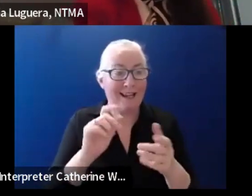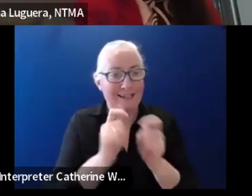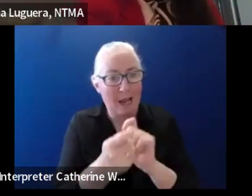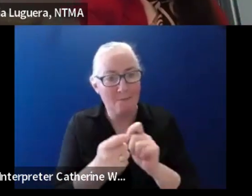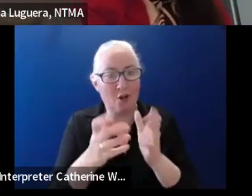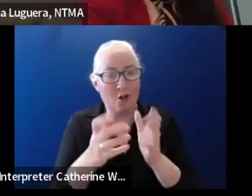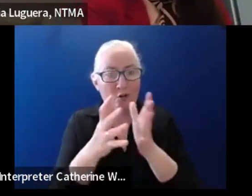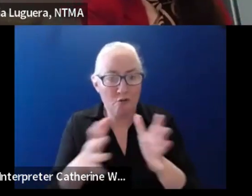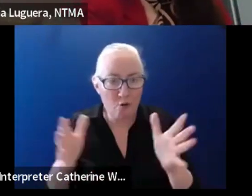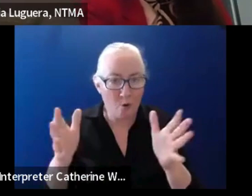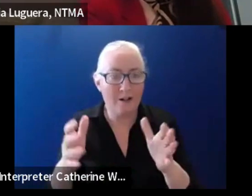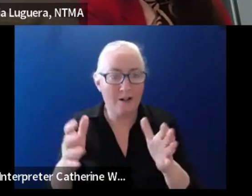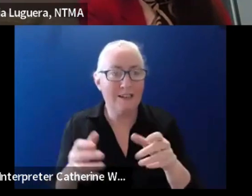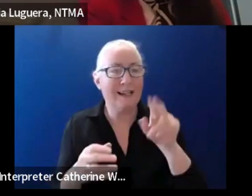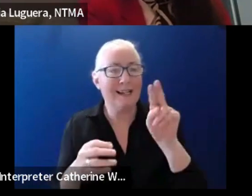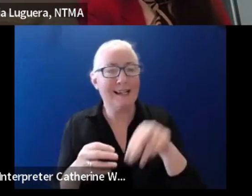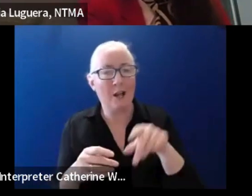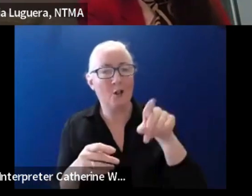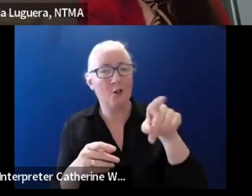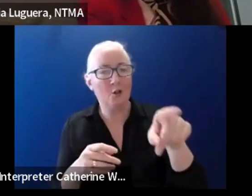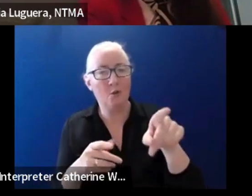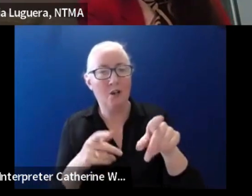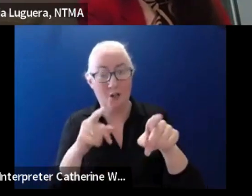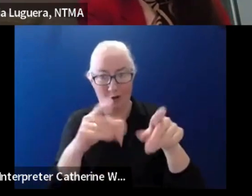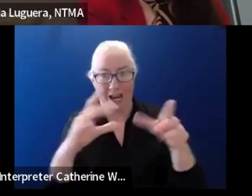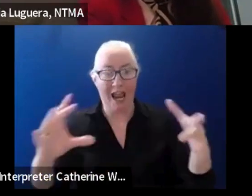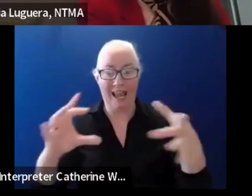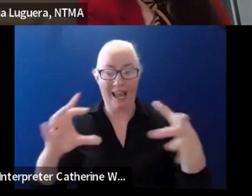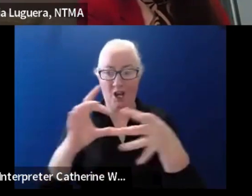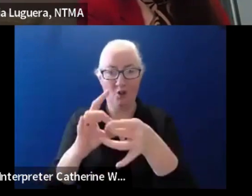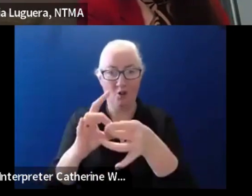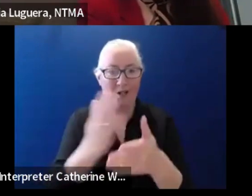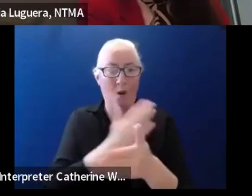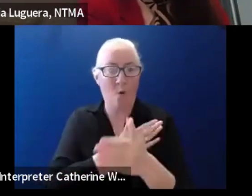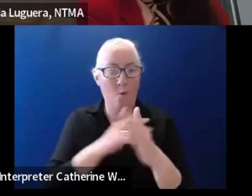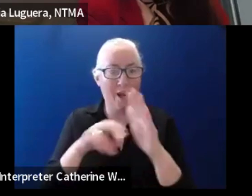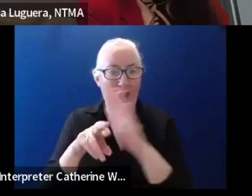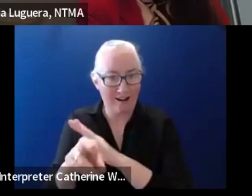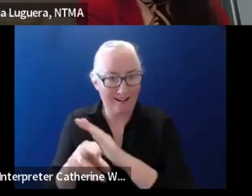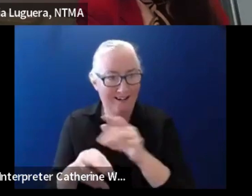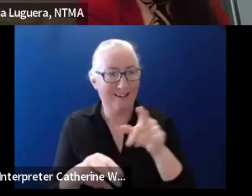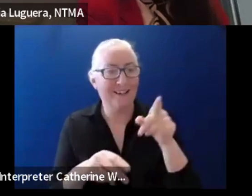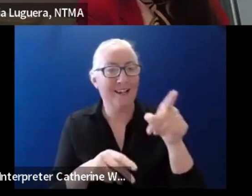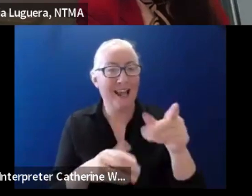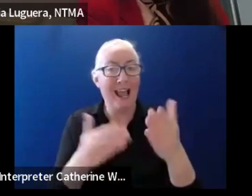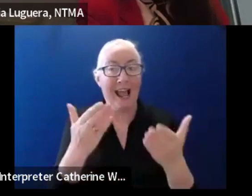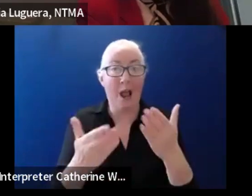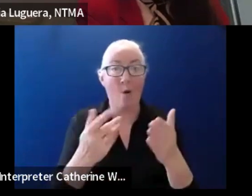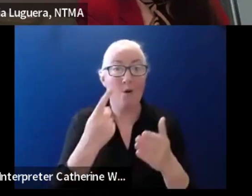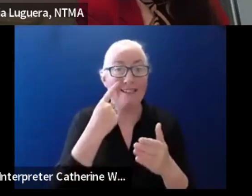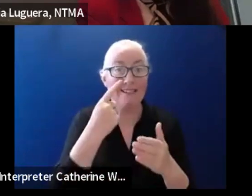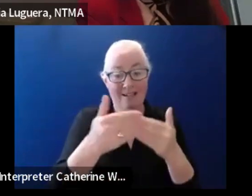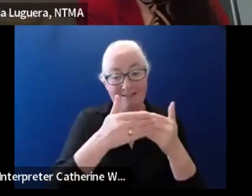Could you tell us about what being a joint winner in this category meant to you, and also how you anticipate the initiative will grow?